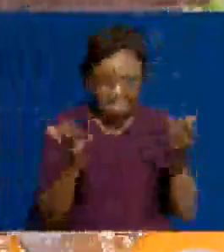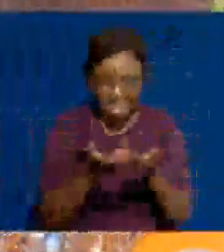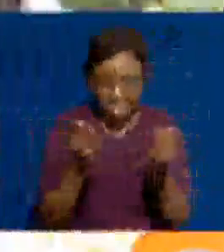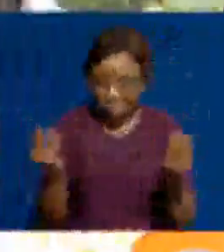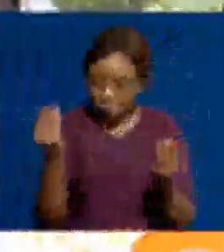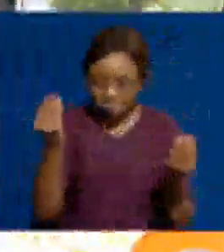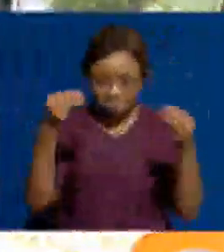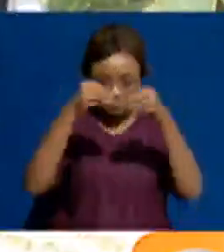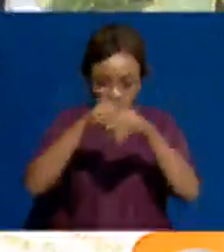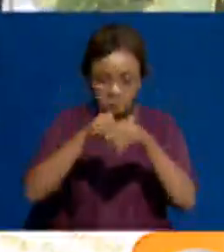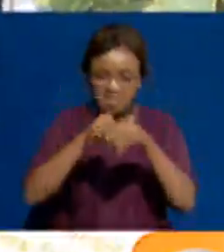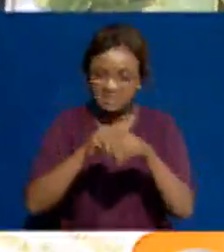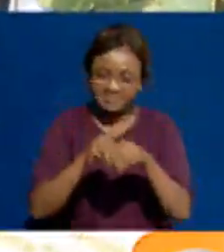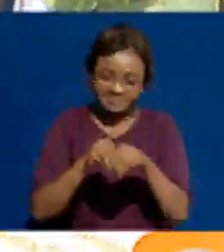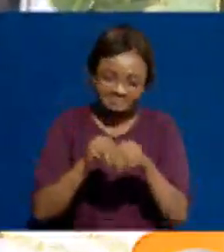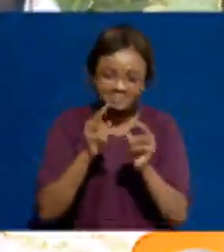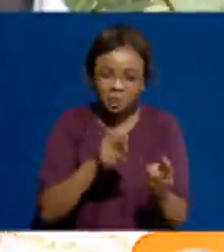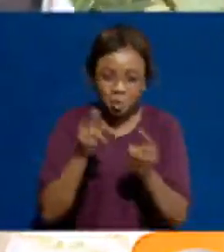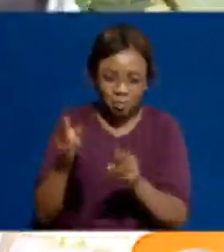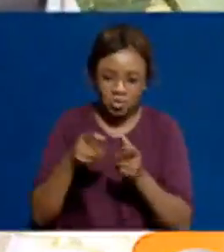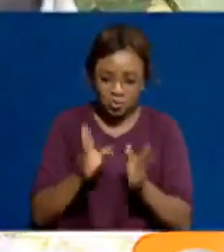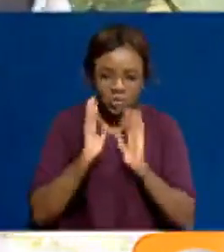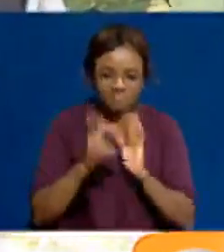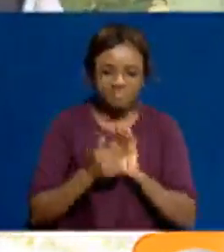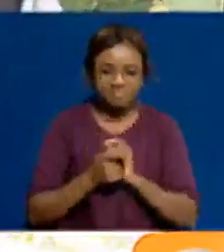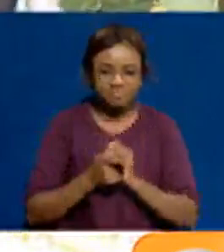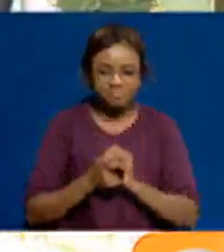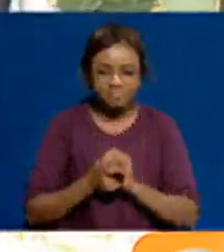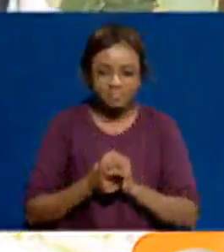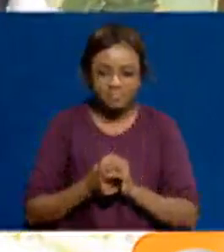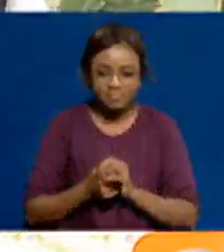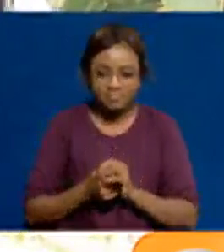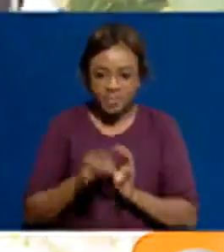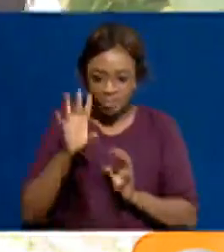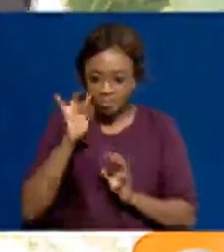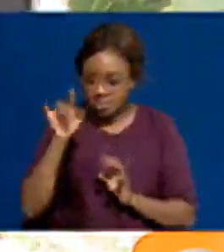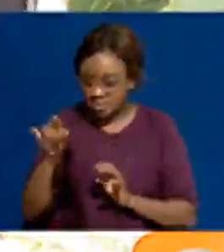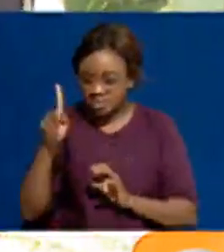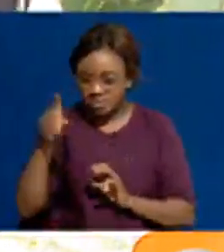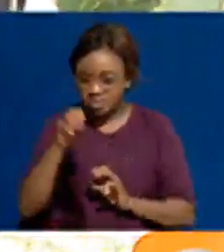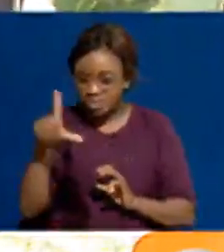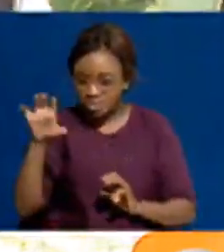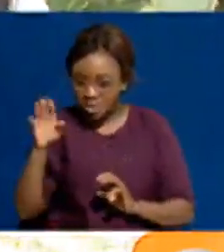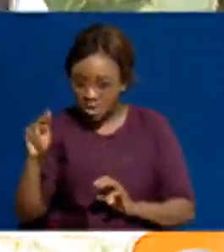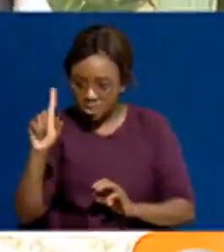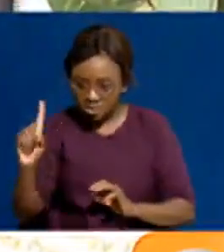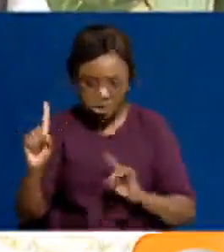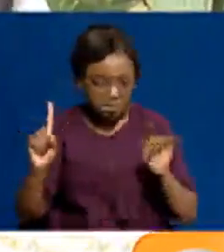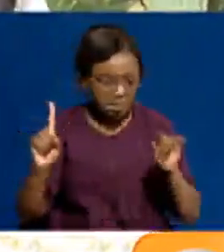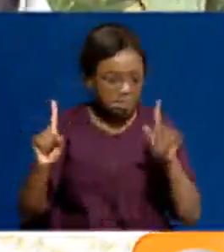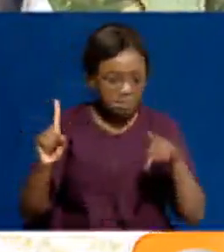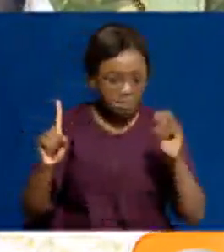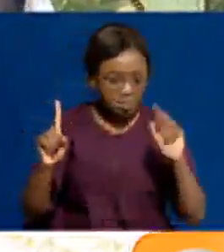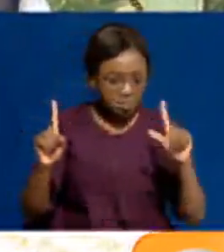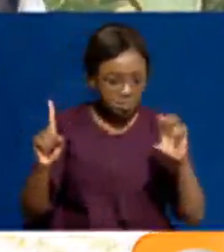inbreeding. It is a normal breeding, like you take parent one and you cross with a parent two. Normally, with the technology,